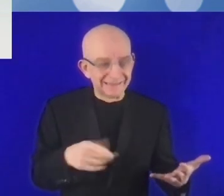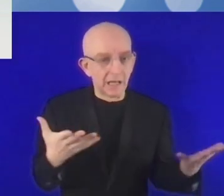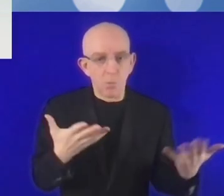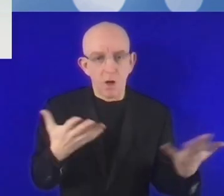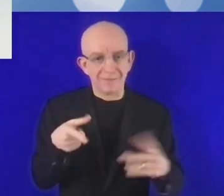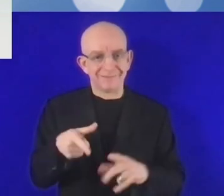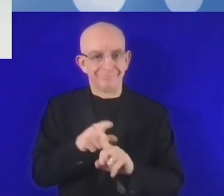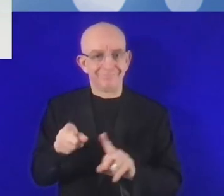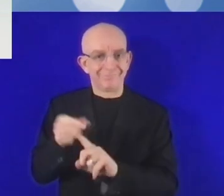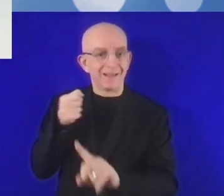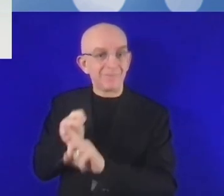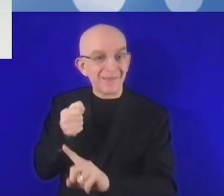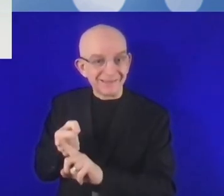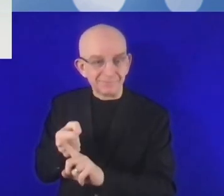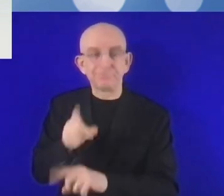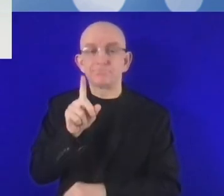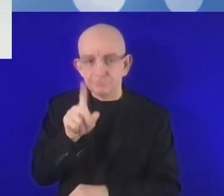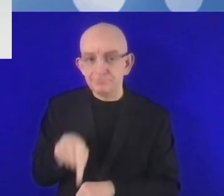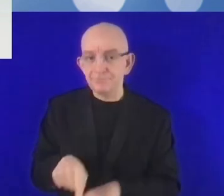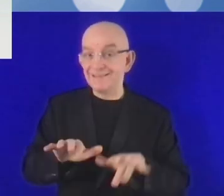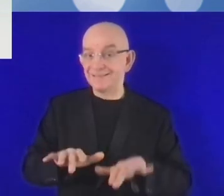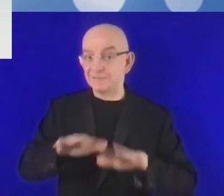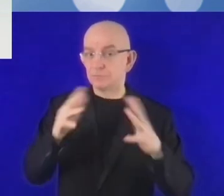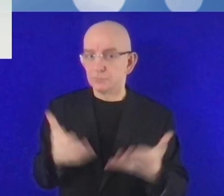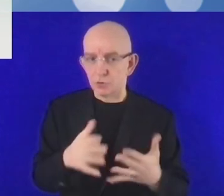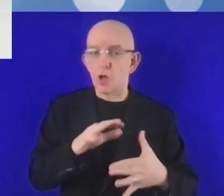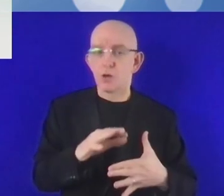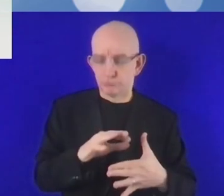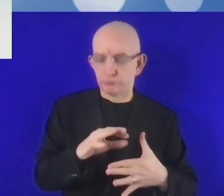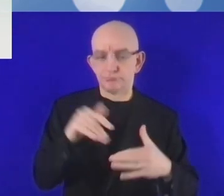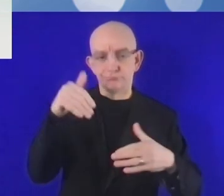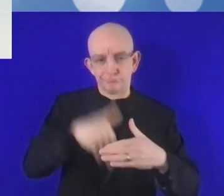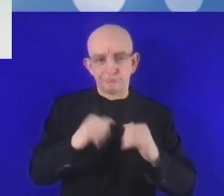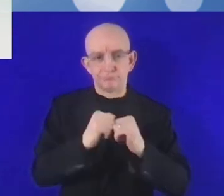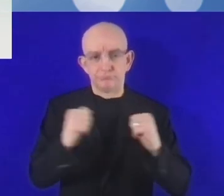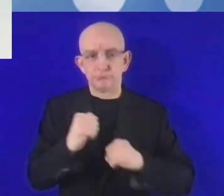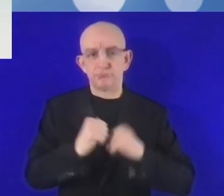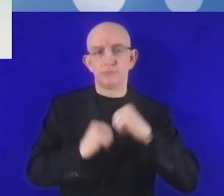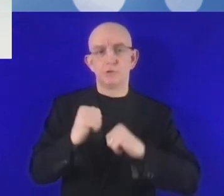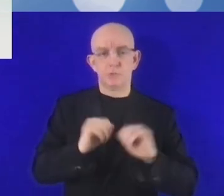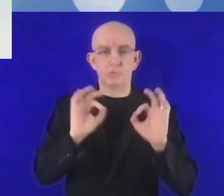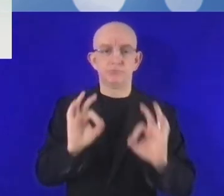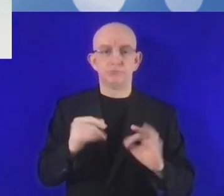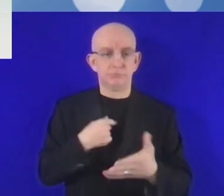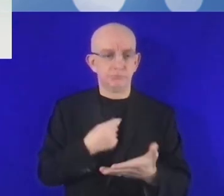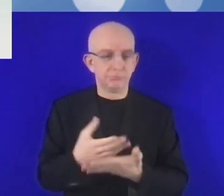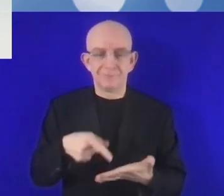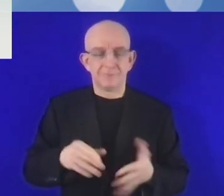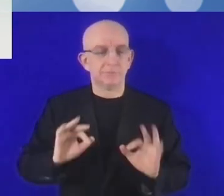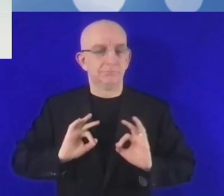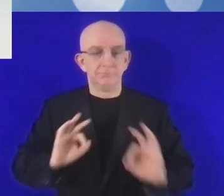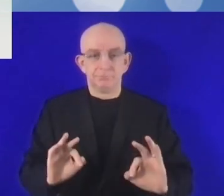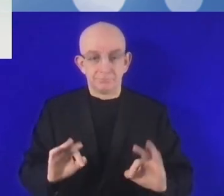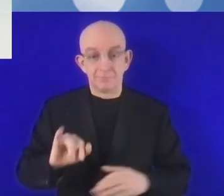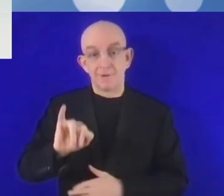And this is why the IGF continues to be such an important venue, bringing together people with different expertise in an